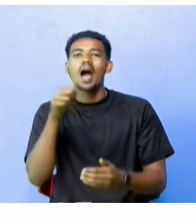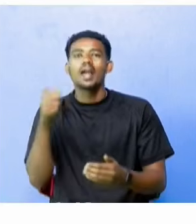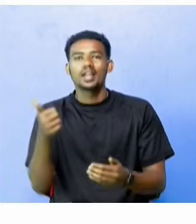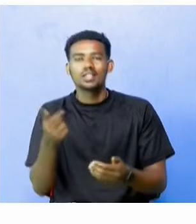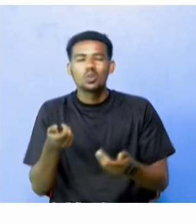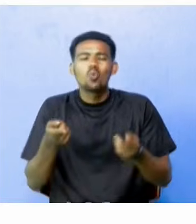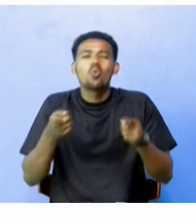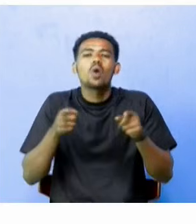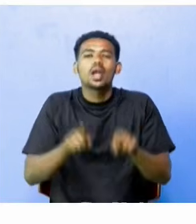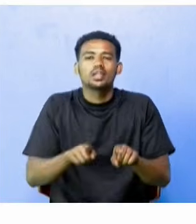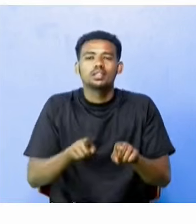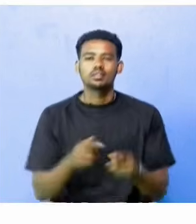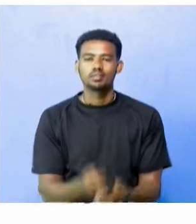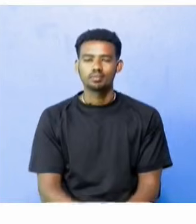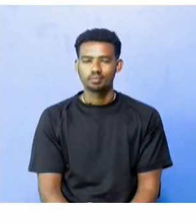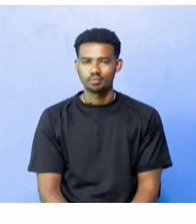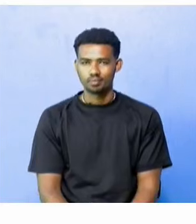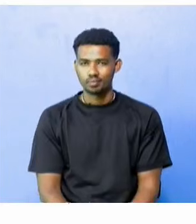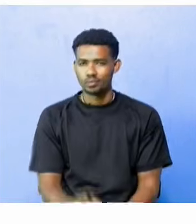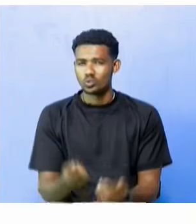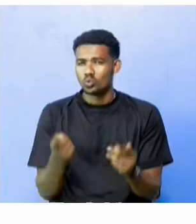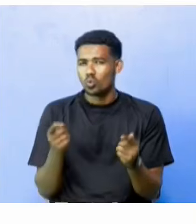When.